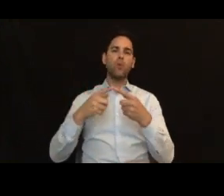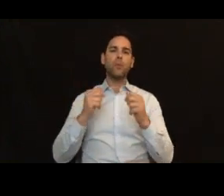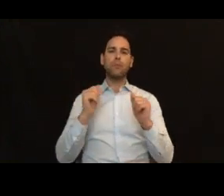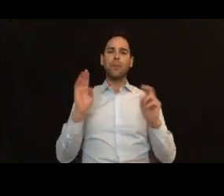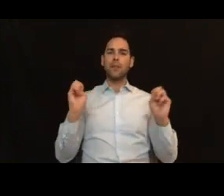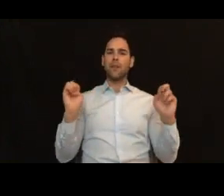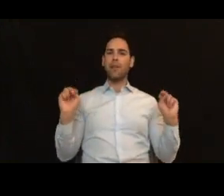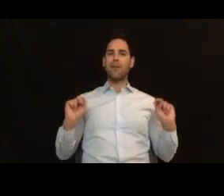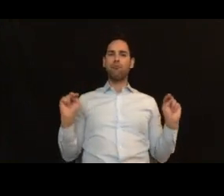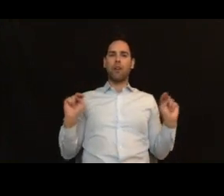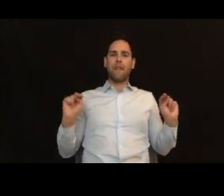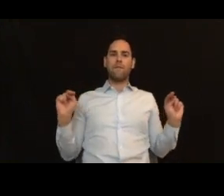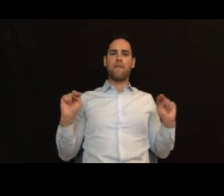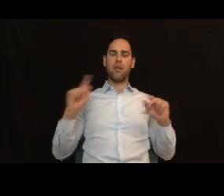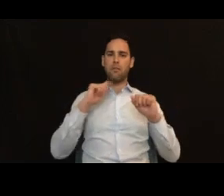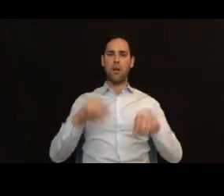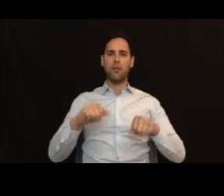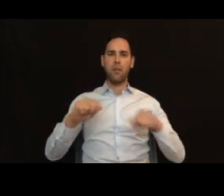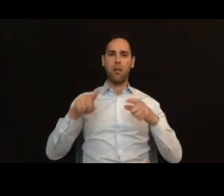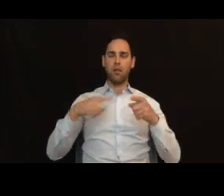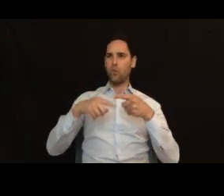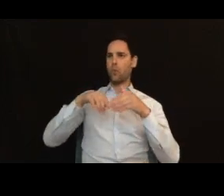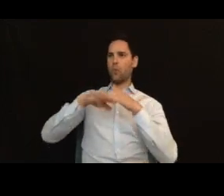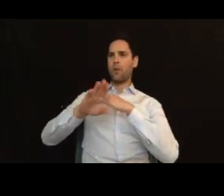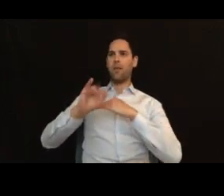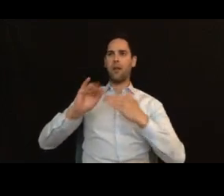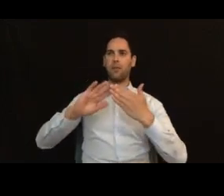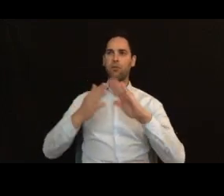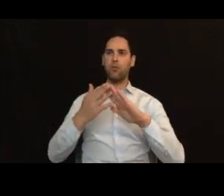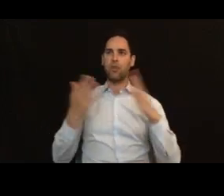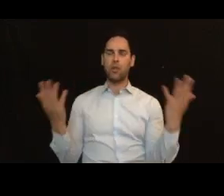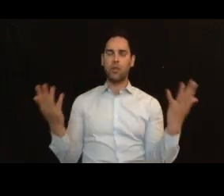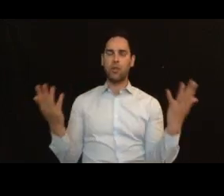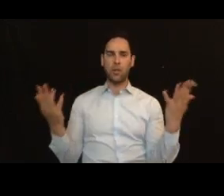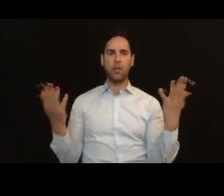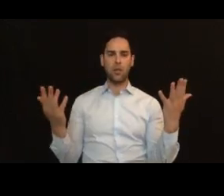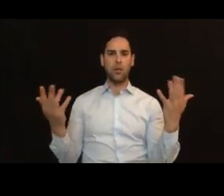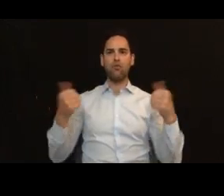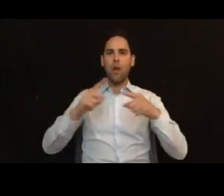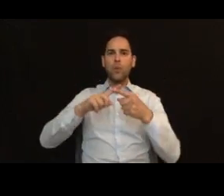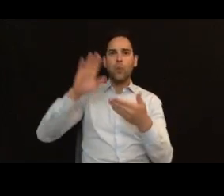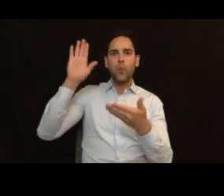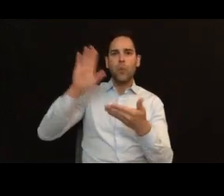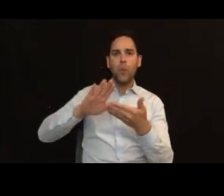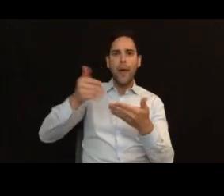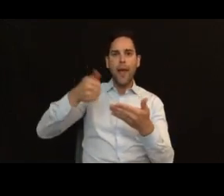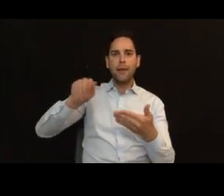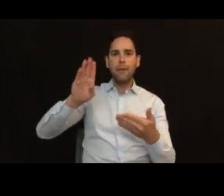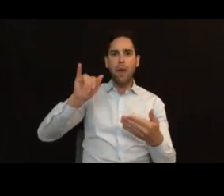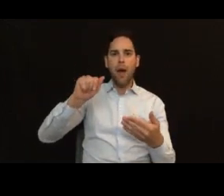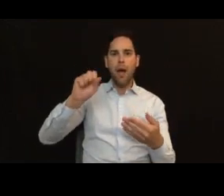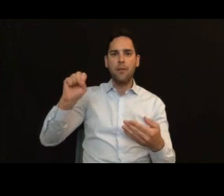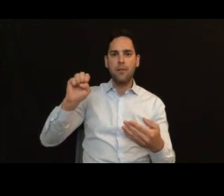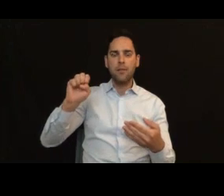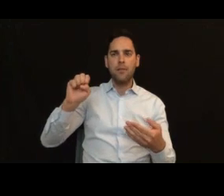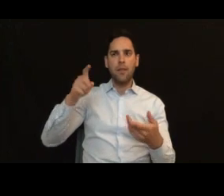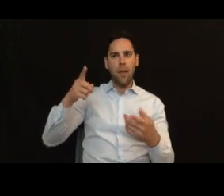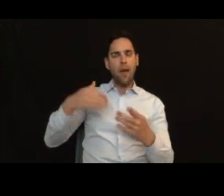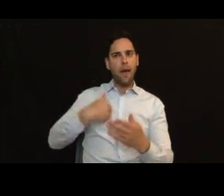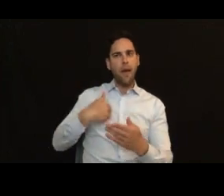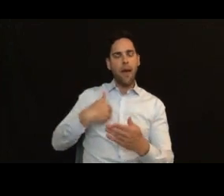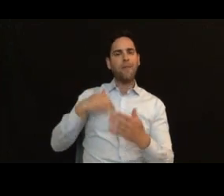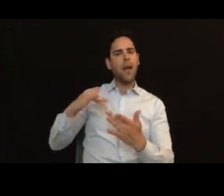entering a community, so as to minimize any biases they might have. So that's kind of what ethnography